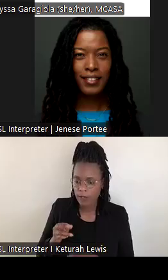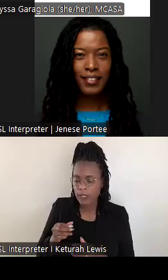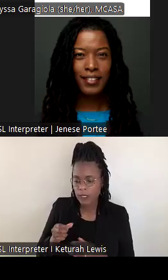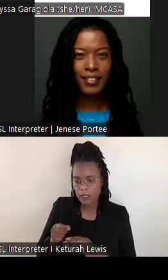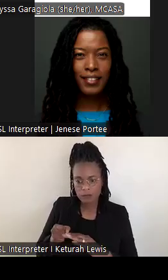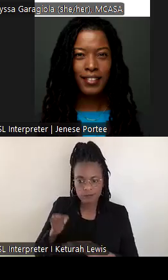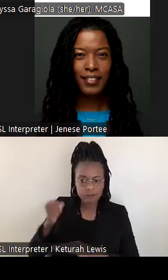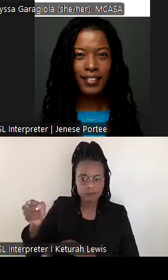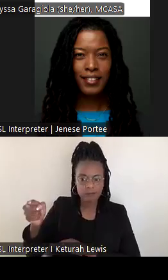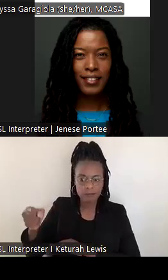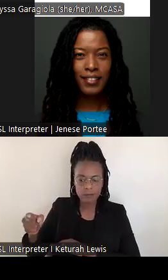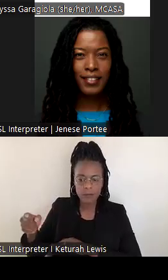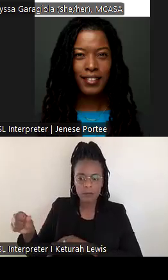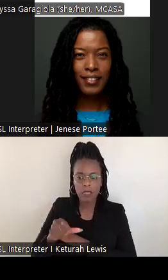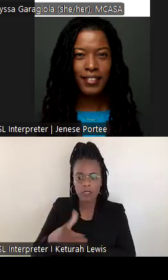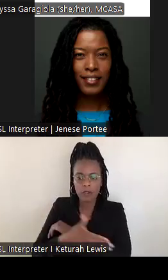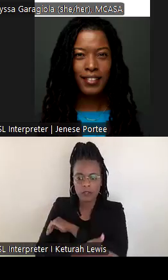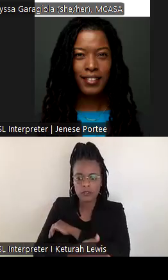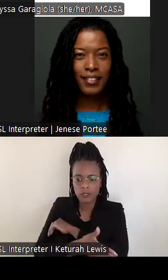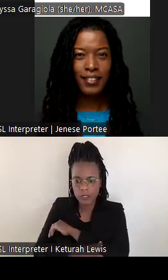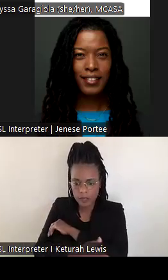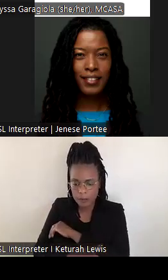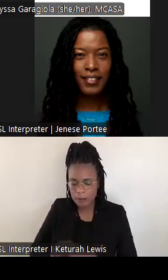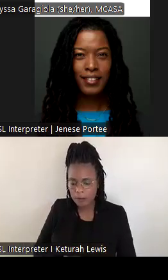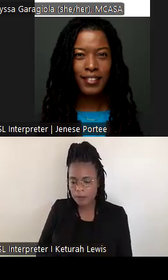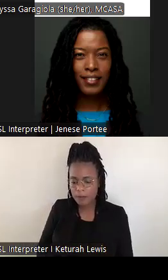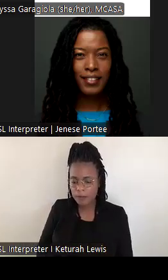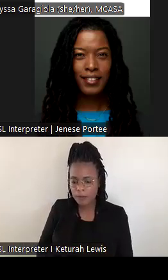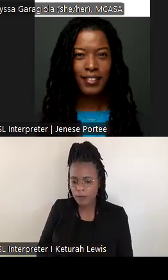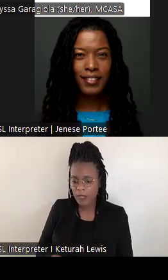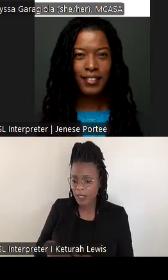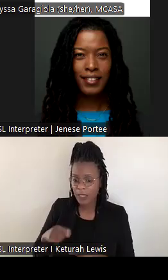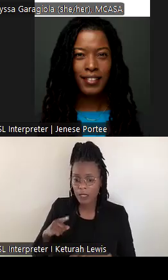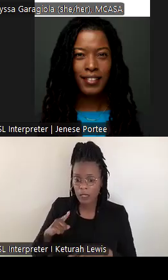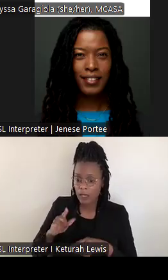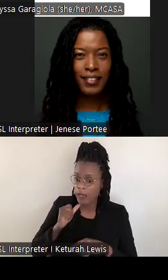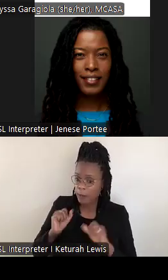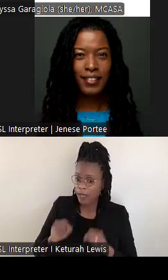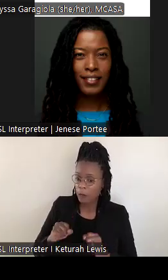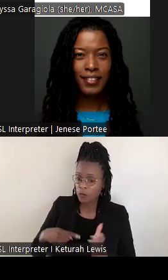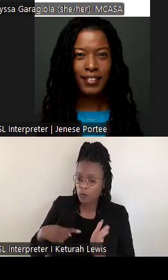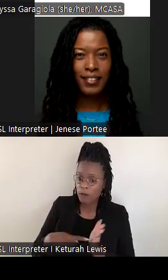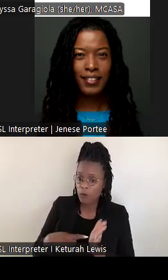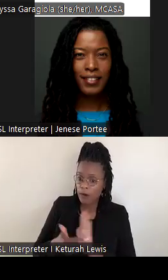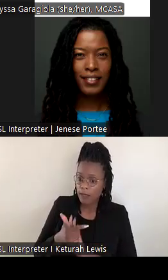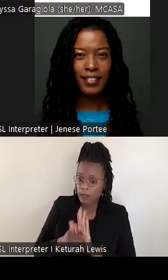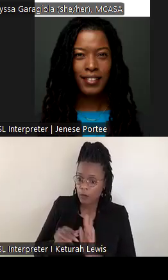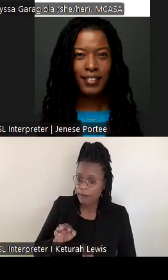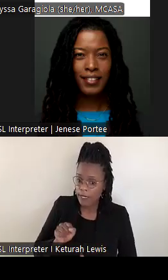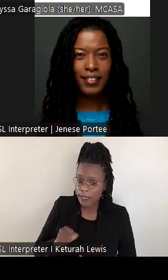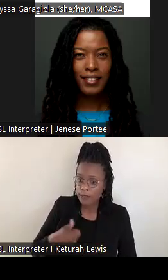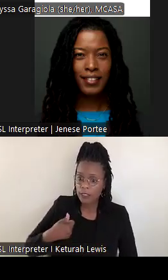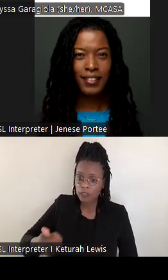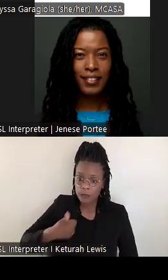bail, transportation to court are also all contributing factors in this economic power quadrant.